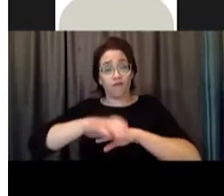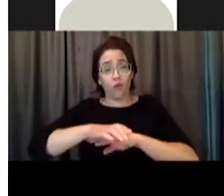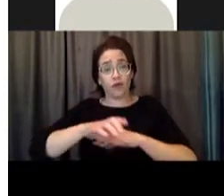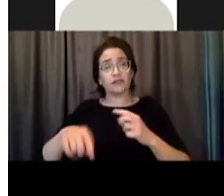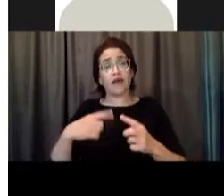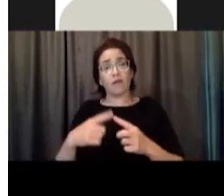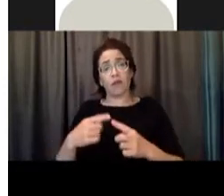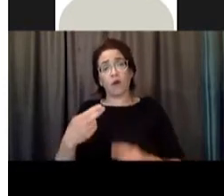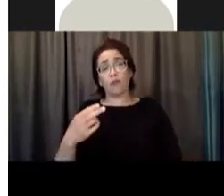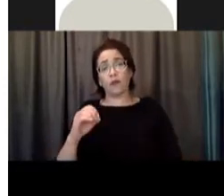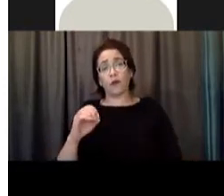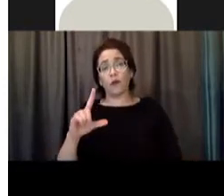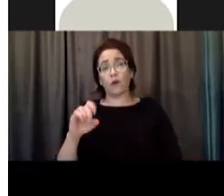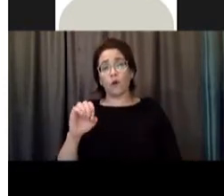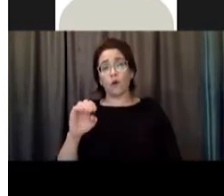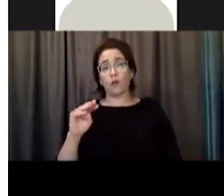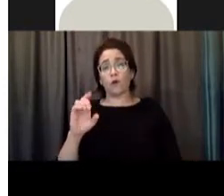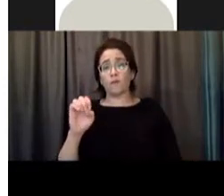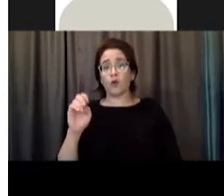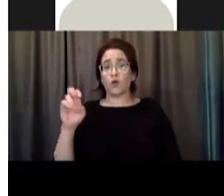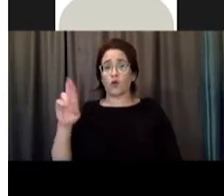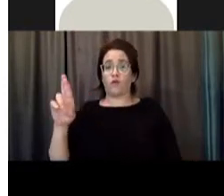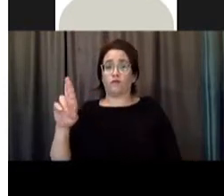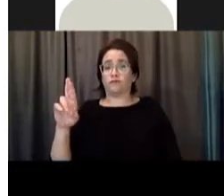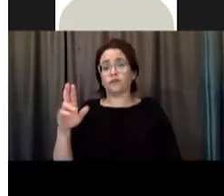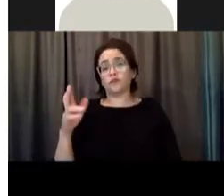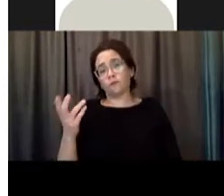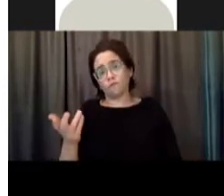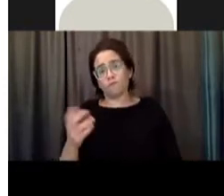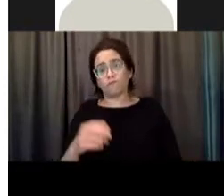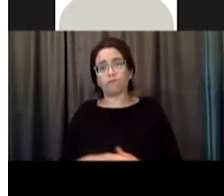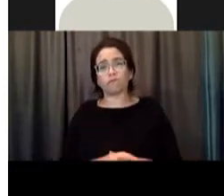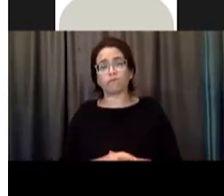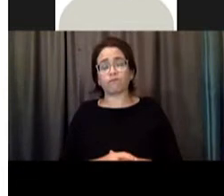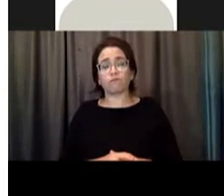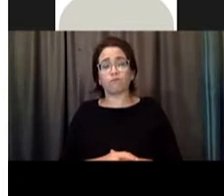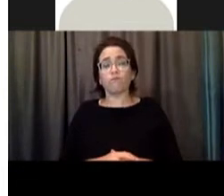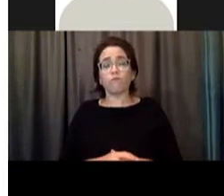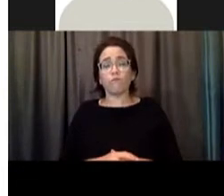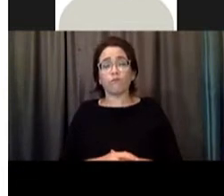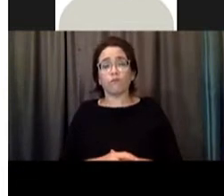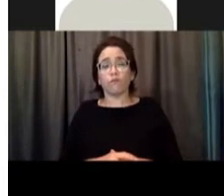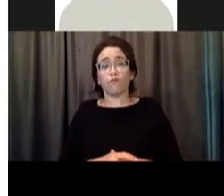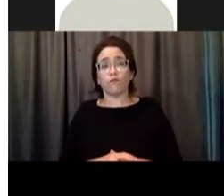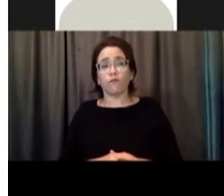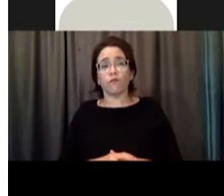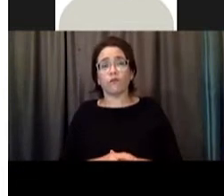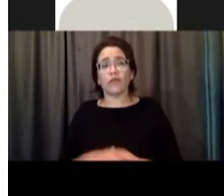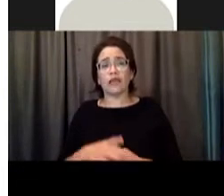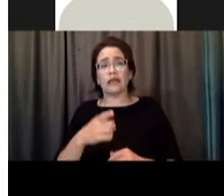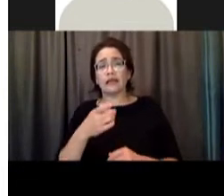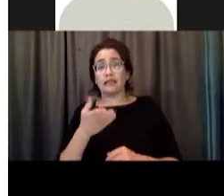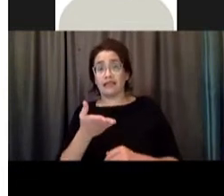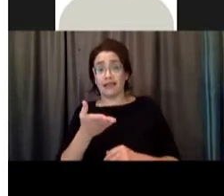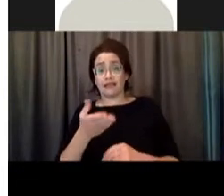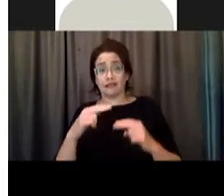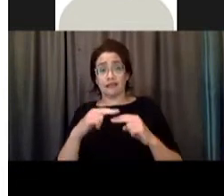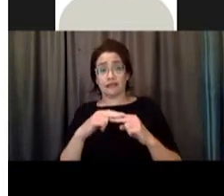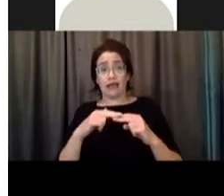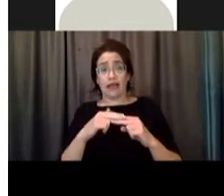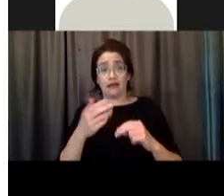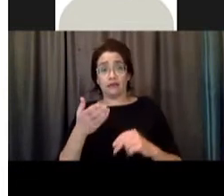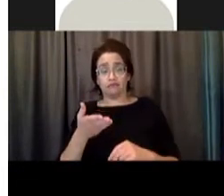It's a question I think about all the time. This last slide here to address